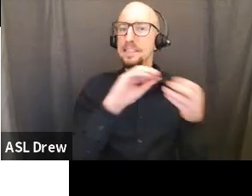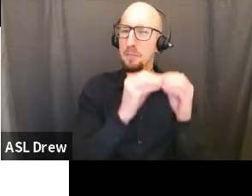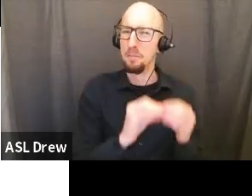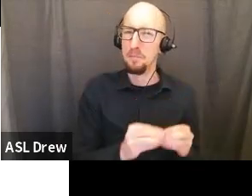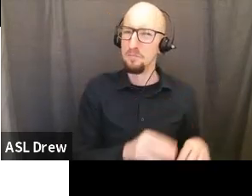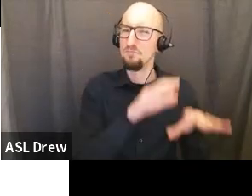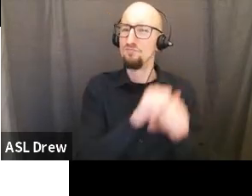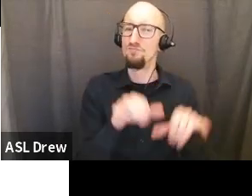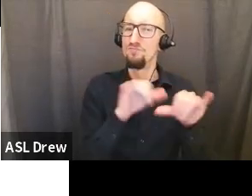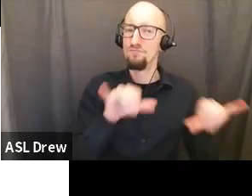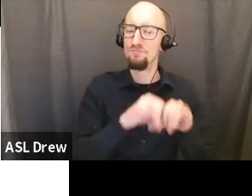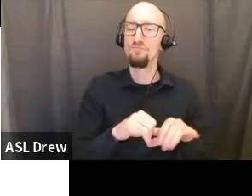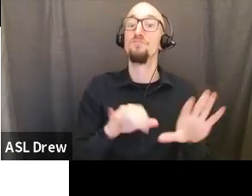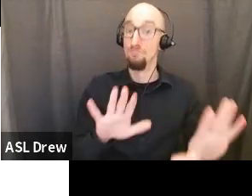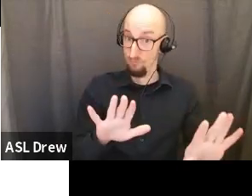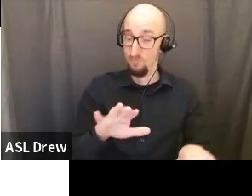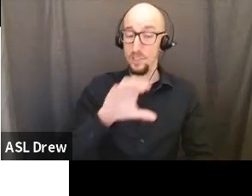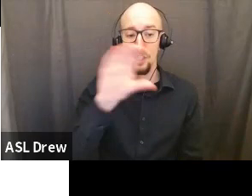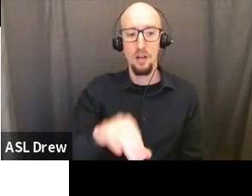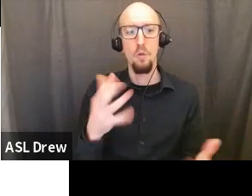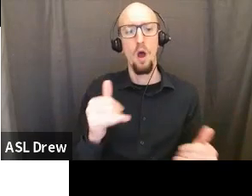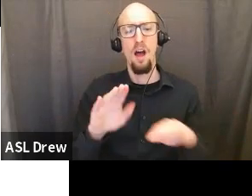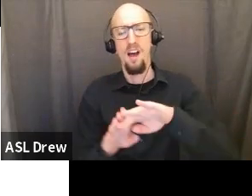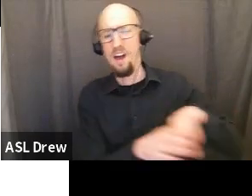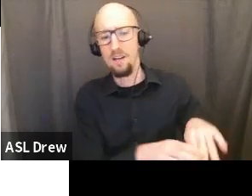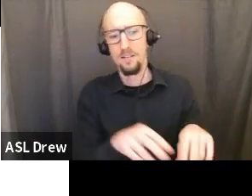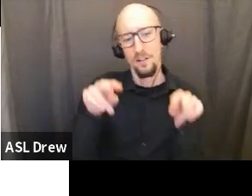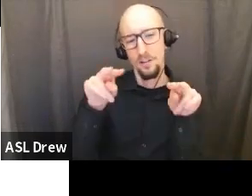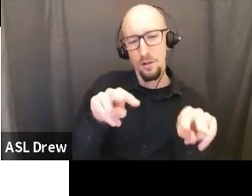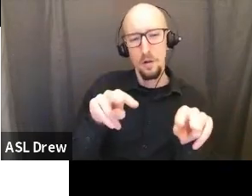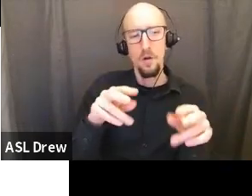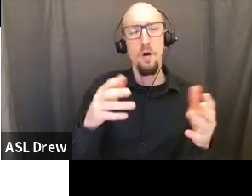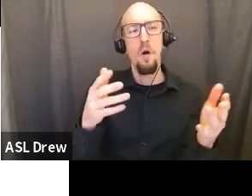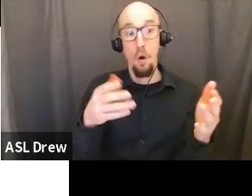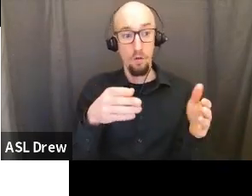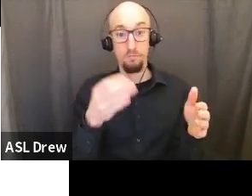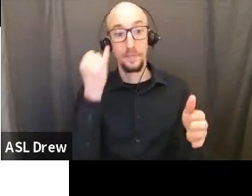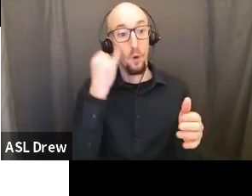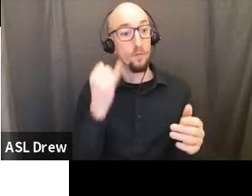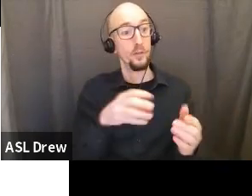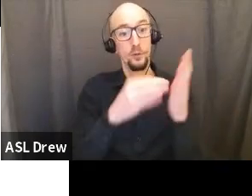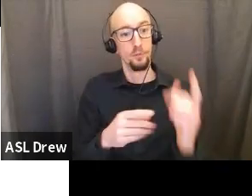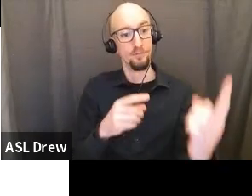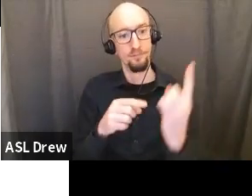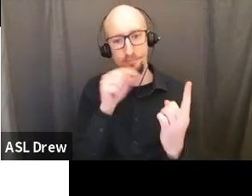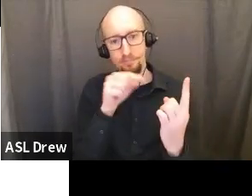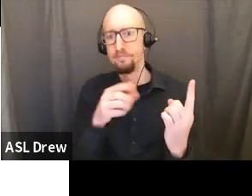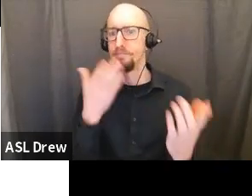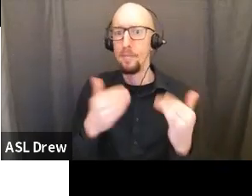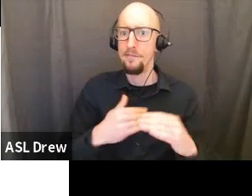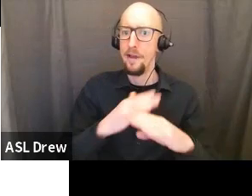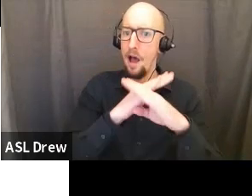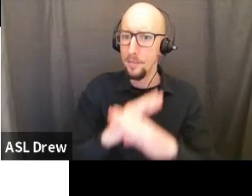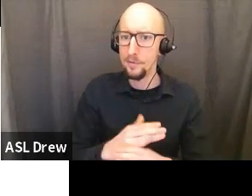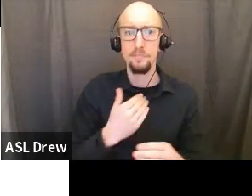obstacles that a student had to overcome in order to achieve